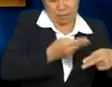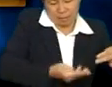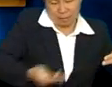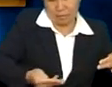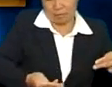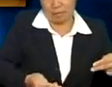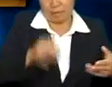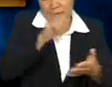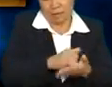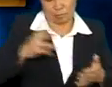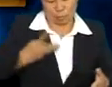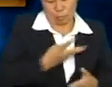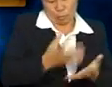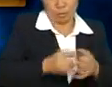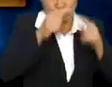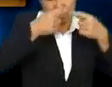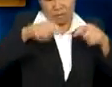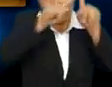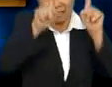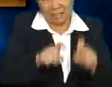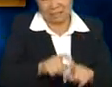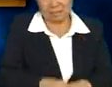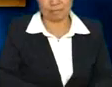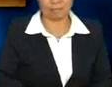the material that we want to test.